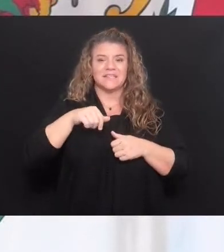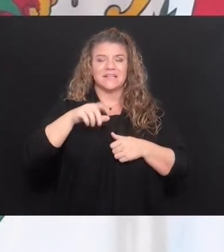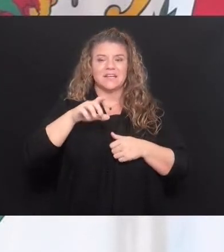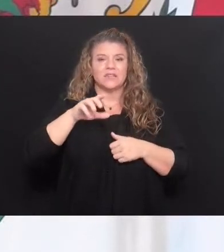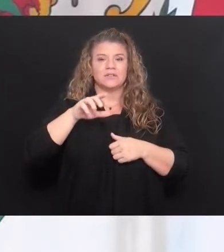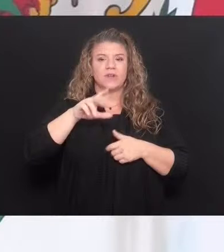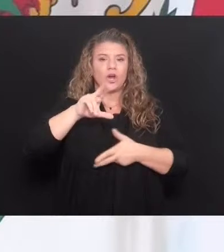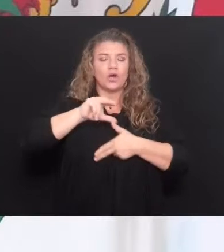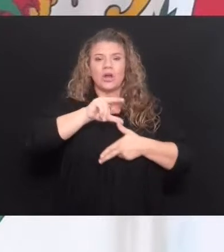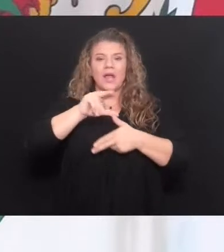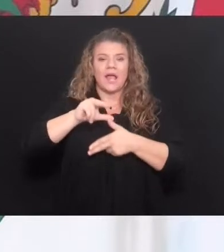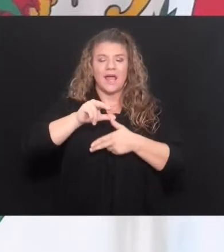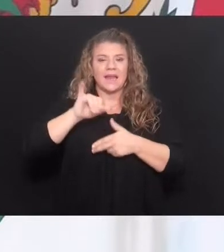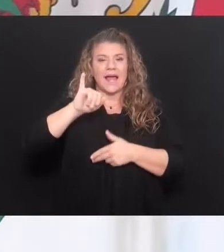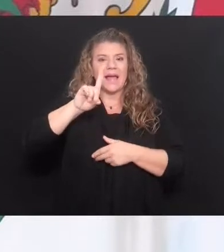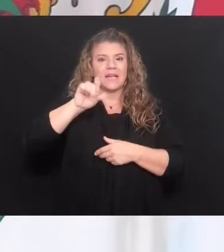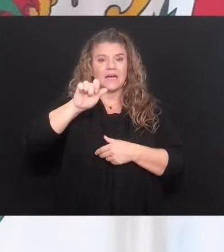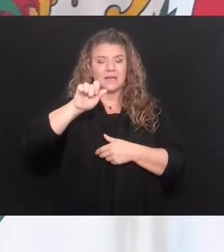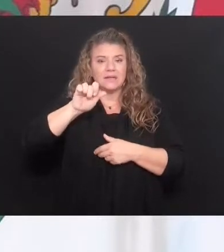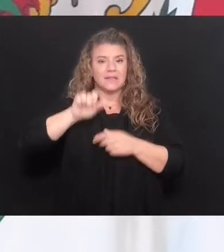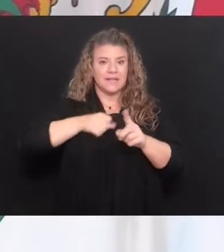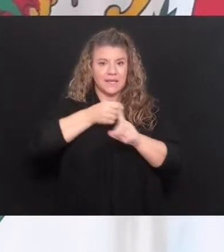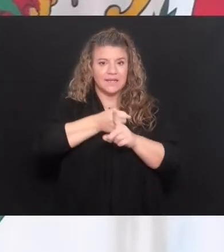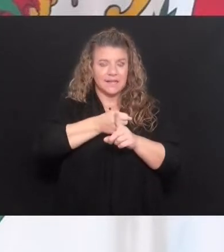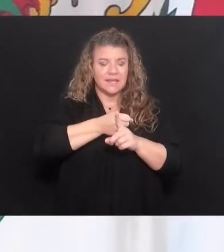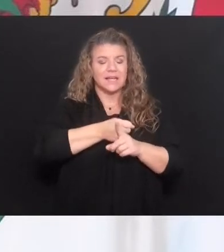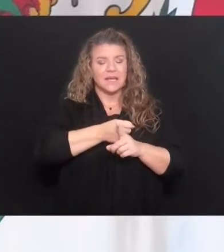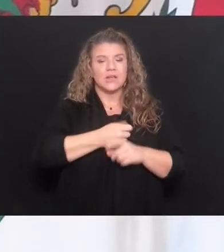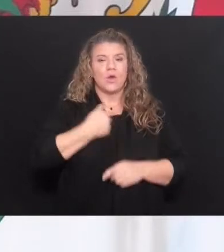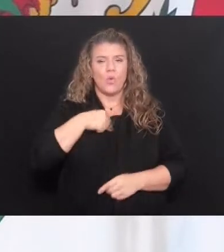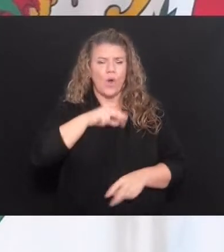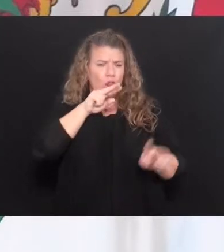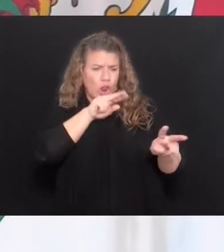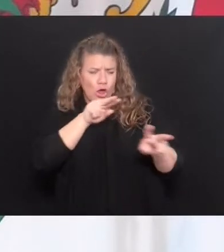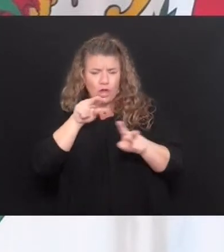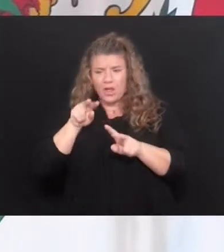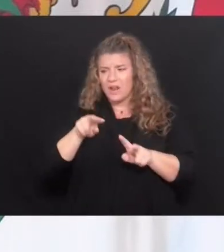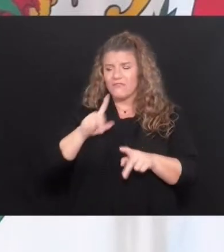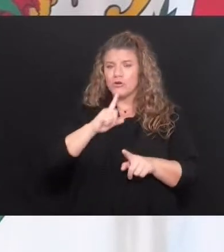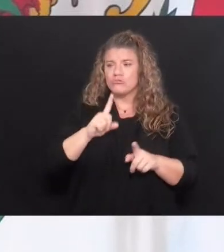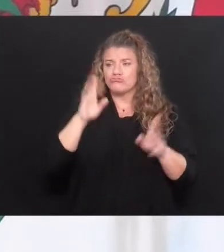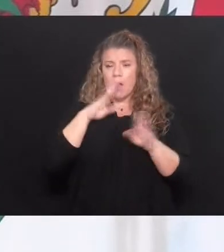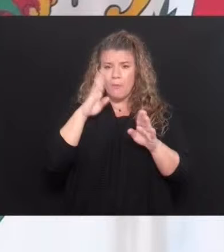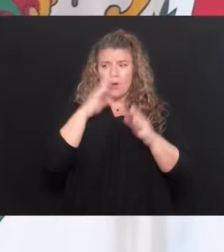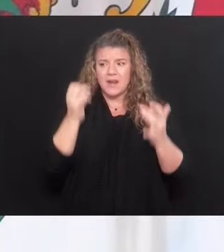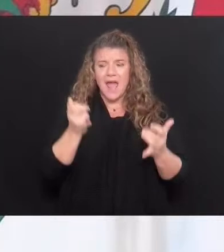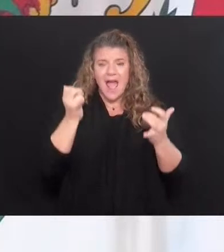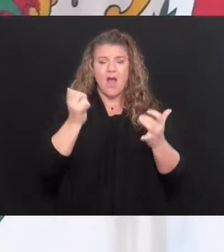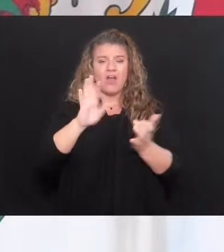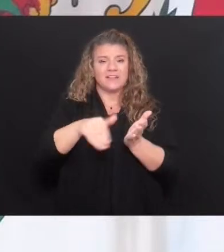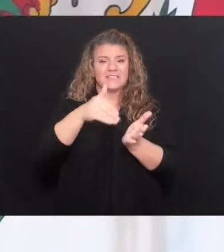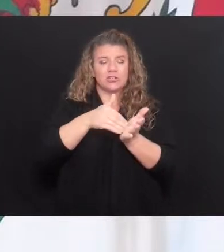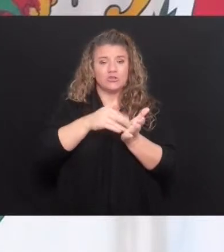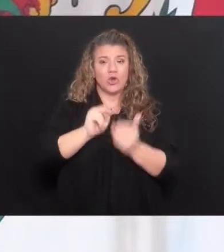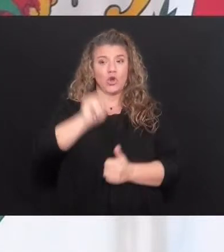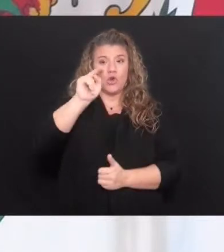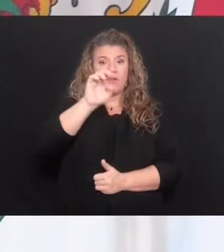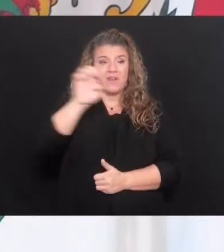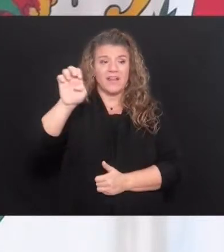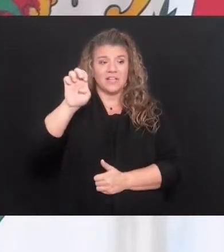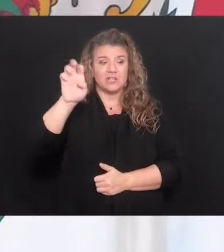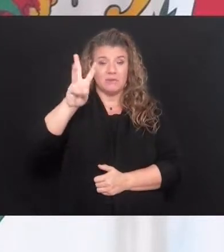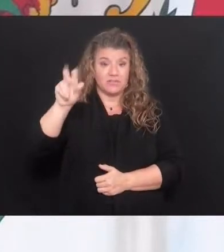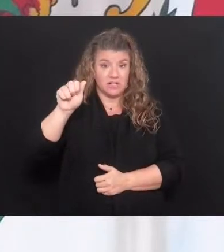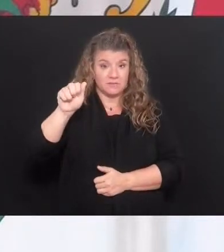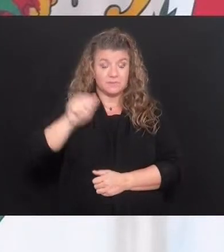or hurricane that came through Ida. We're kind of looking for real trouble right now in the central, northern, and eastern West